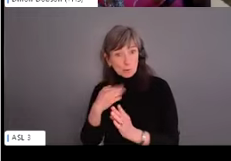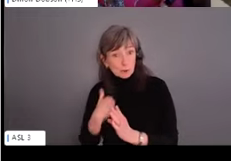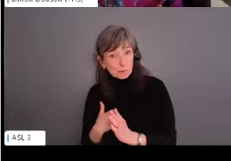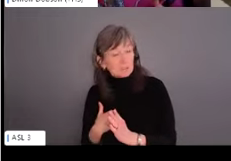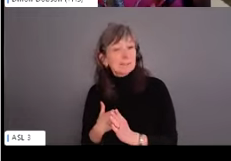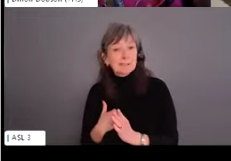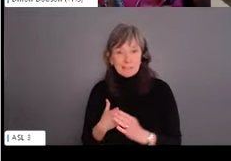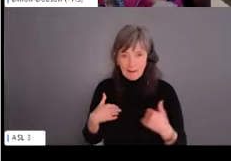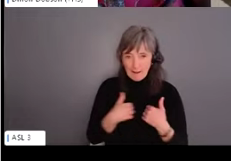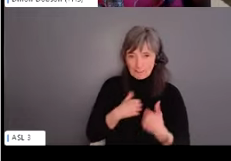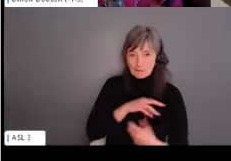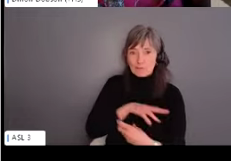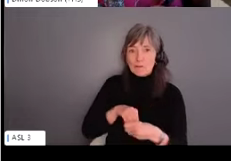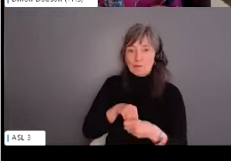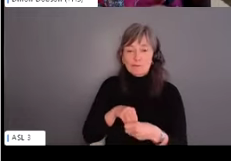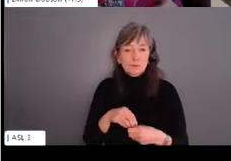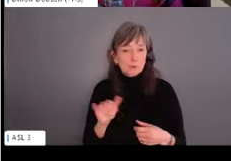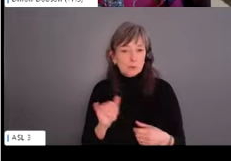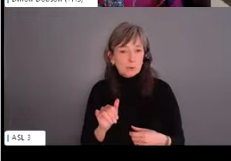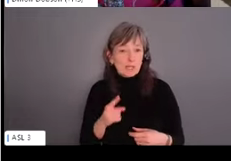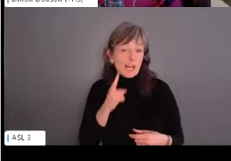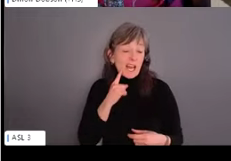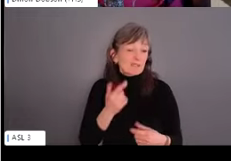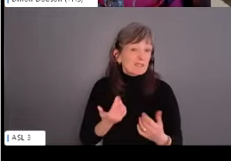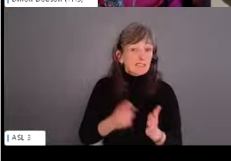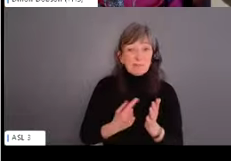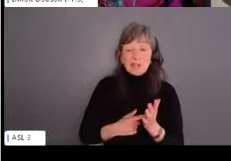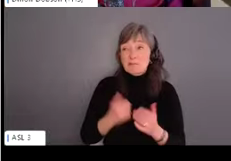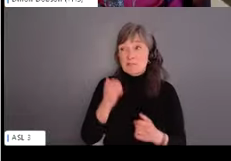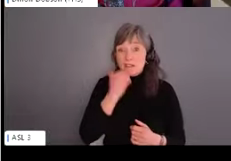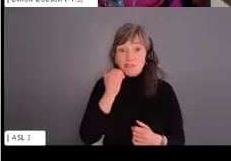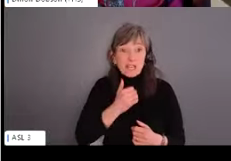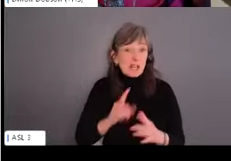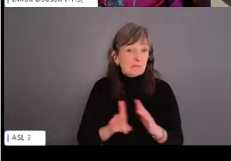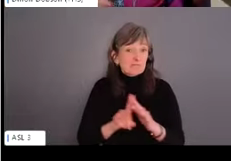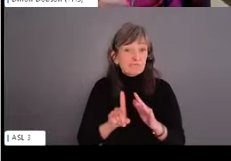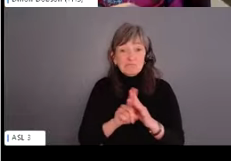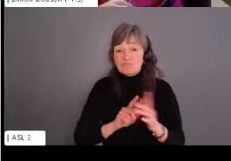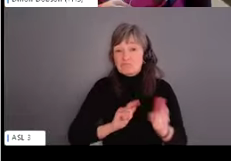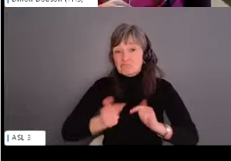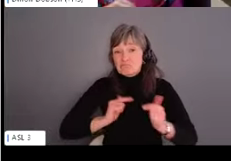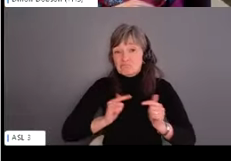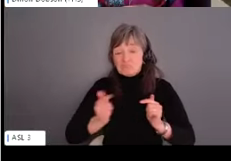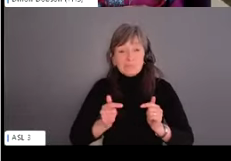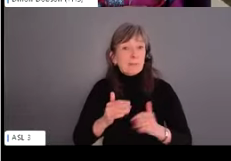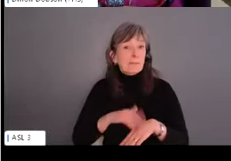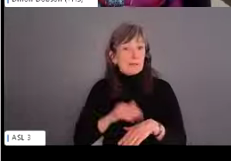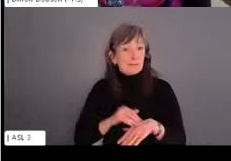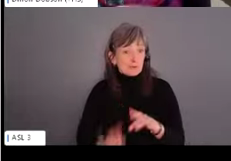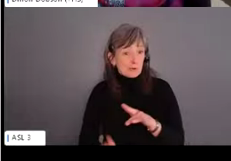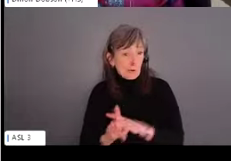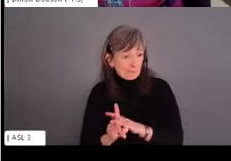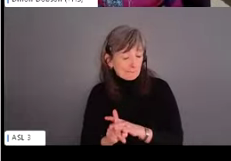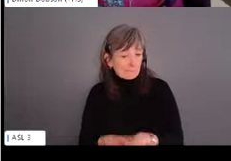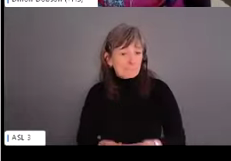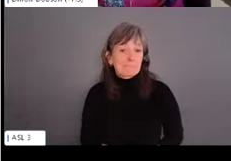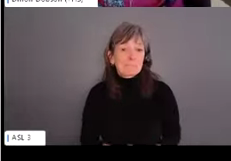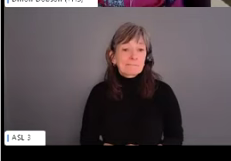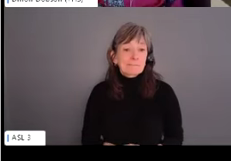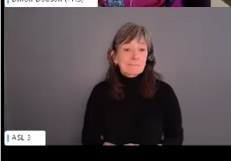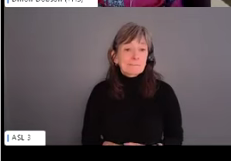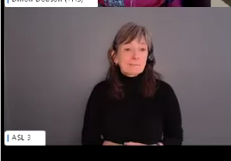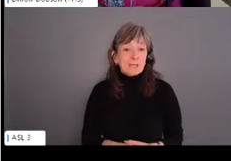those everyday moments where questions about pets can come up in important conversations. What I do want to say right now is that it doesn't mean that having